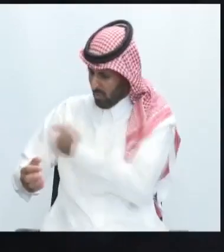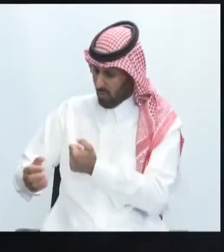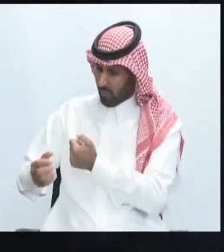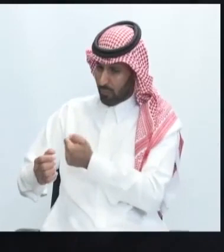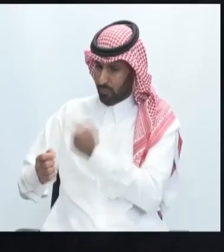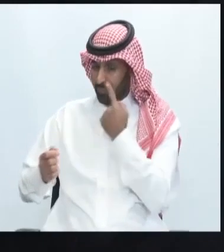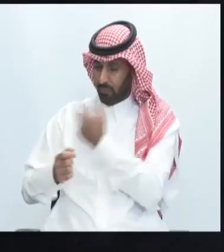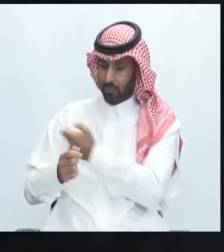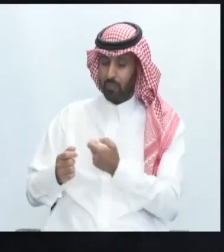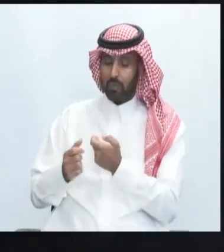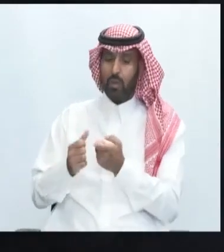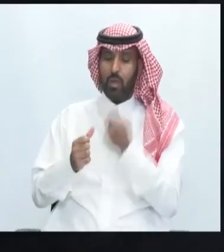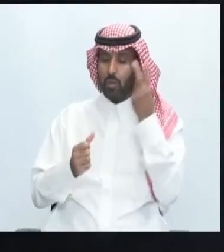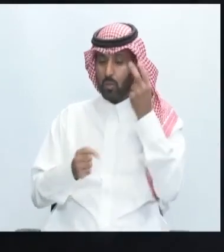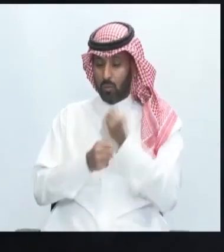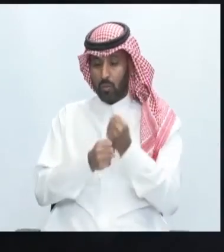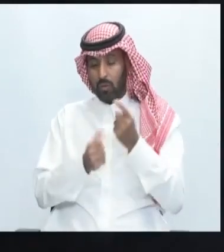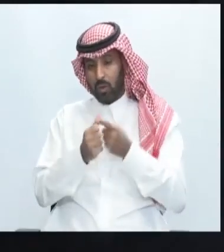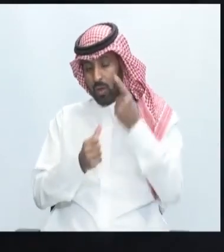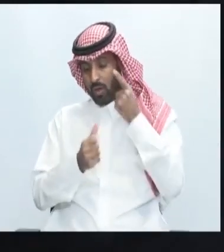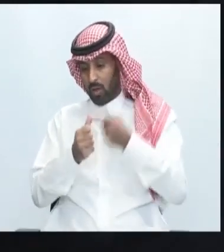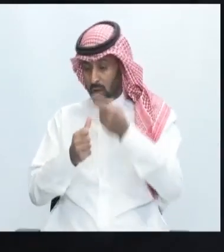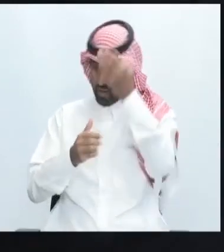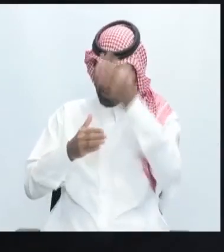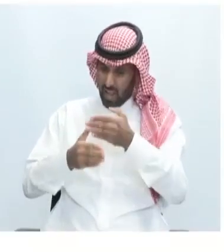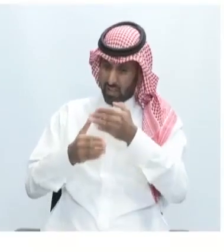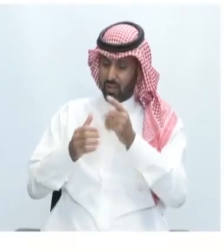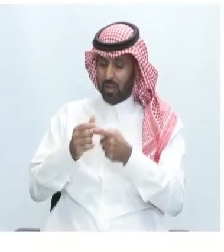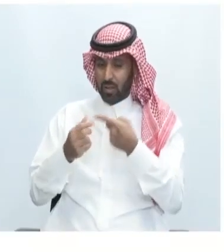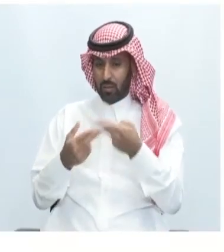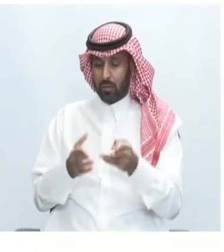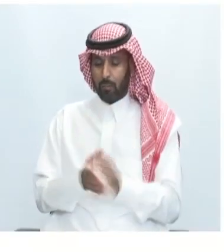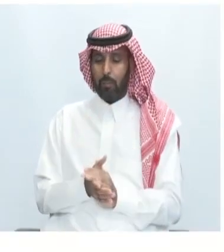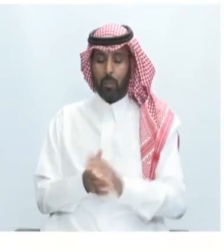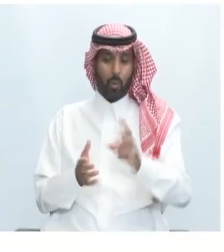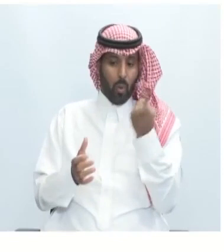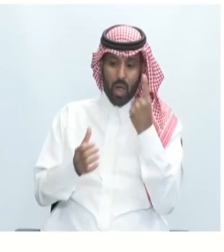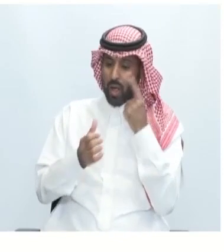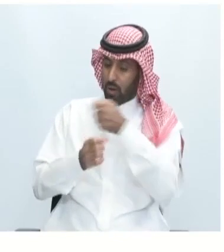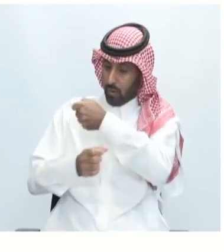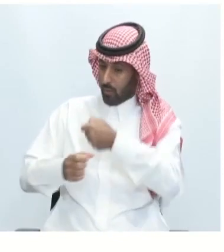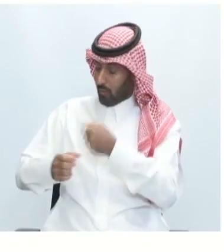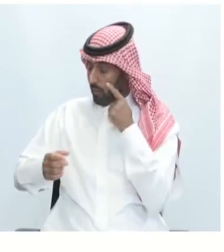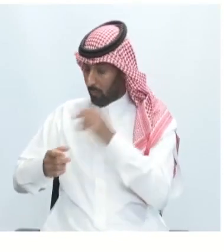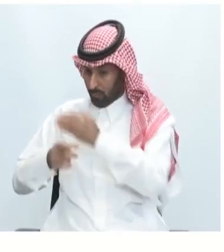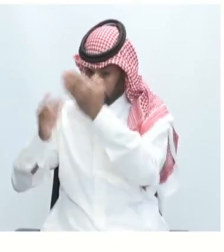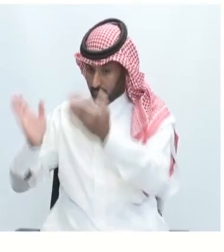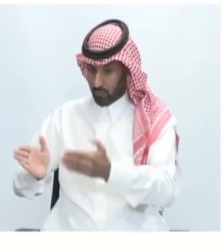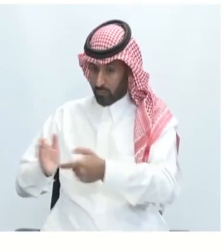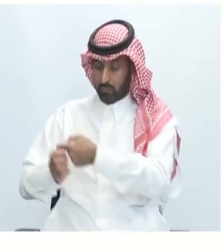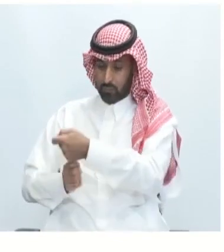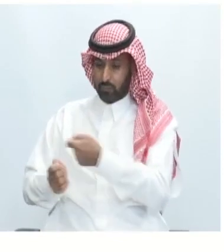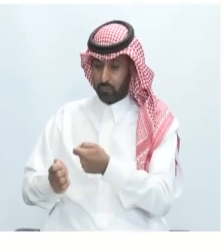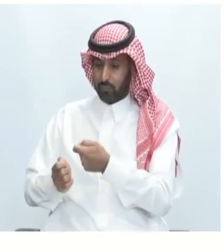got mugged. So we have two events that crossed each other. One had been getting cash from the